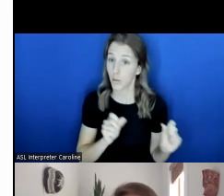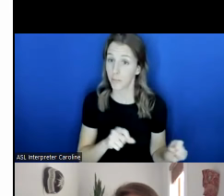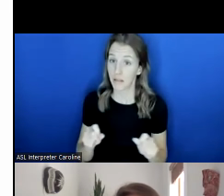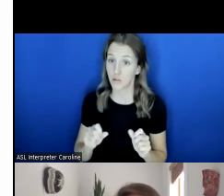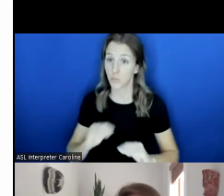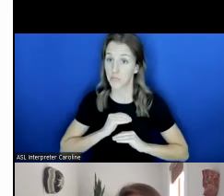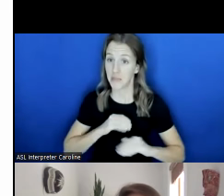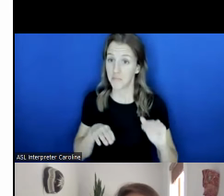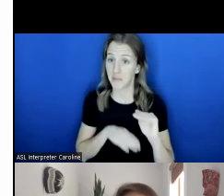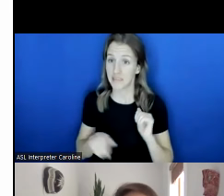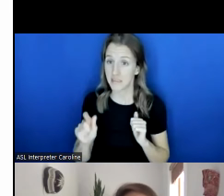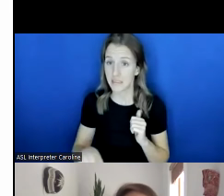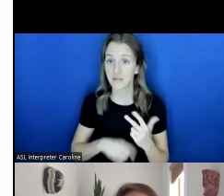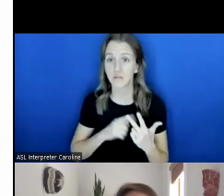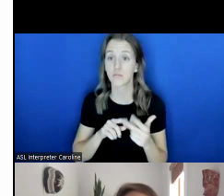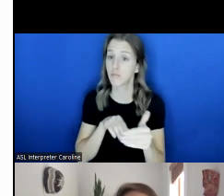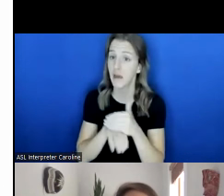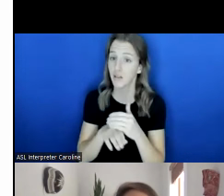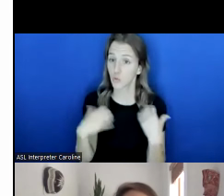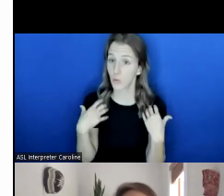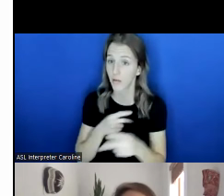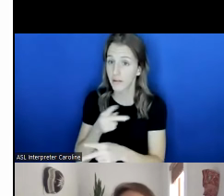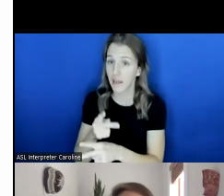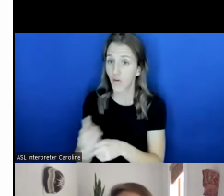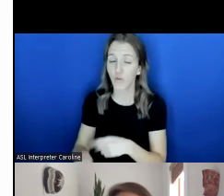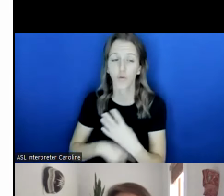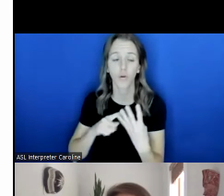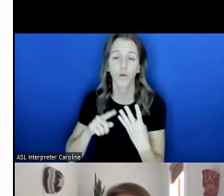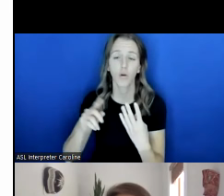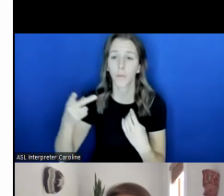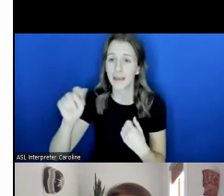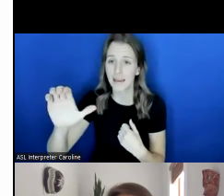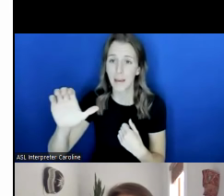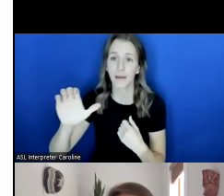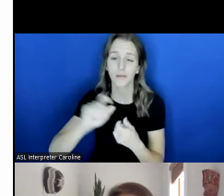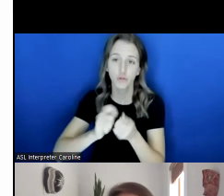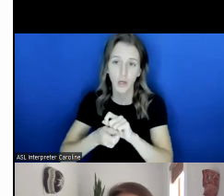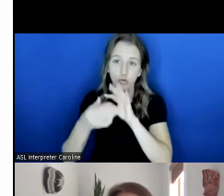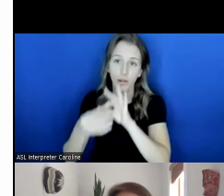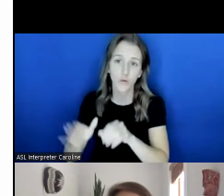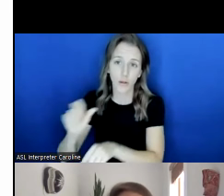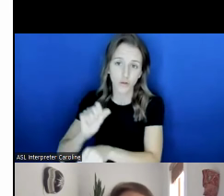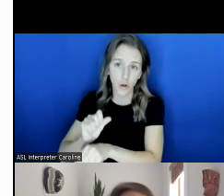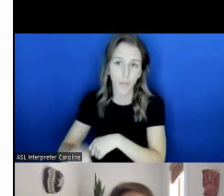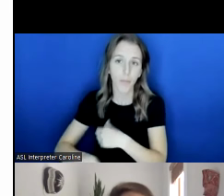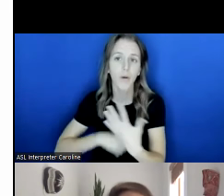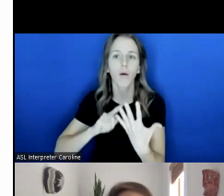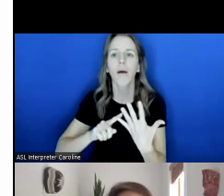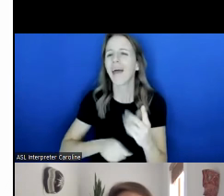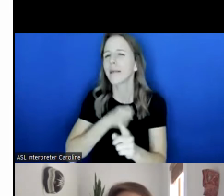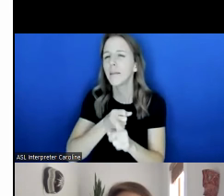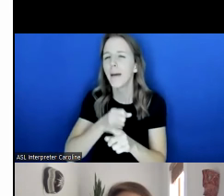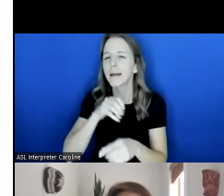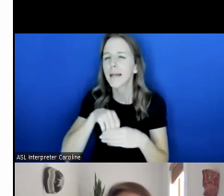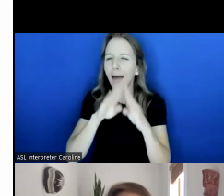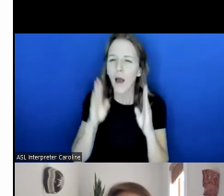to healthcare, pandemic-related changes in employment, and then the impact on mental health, substance use, and people's experiences of violence